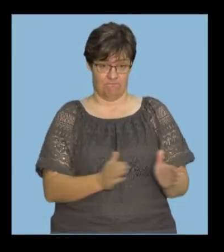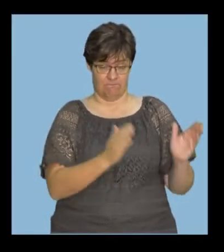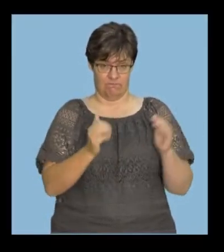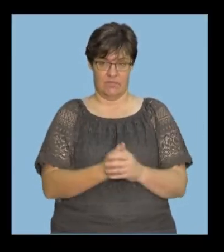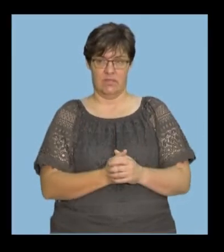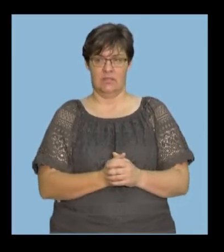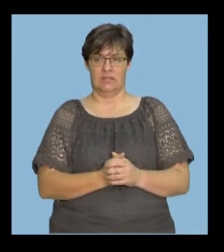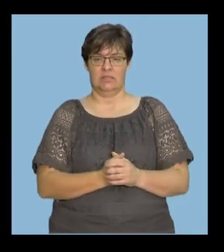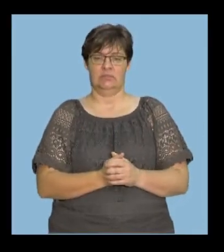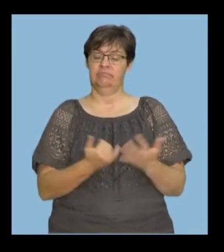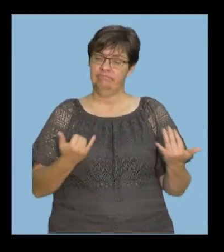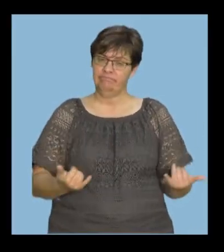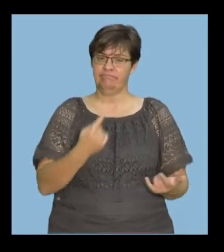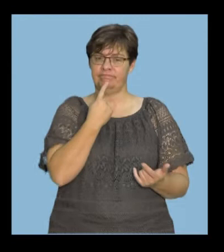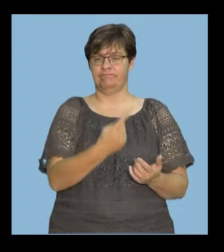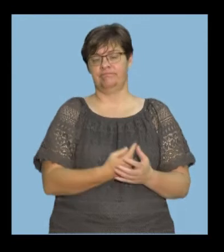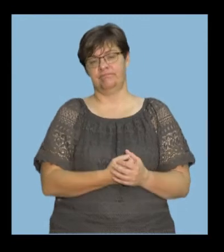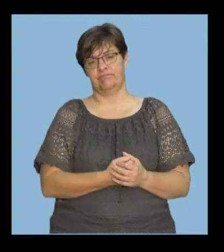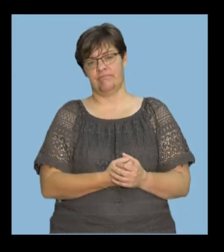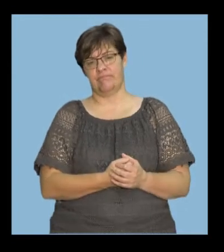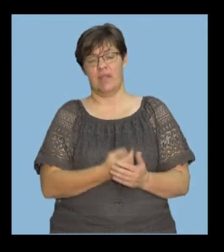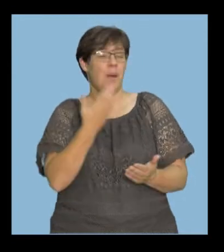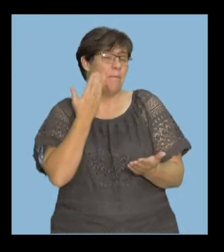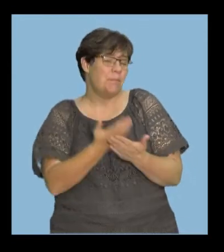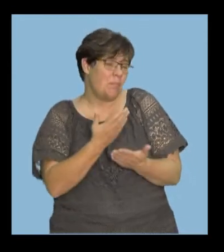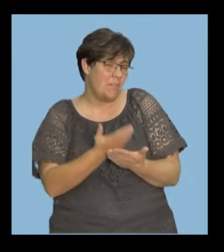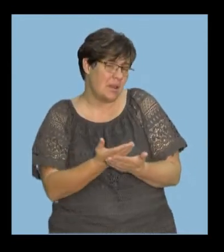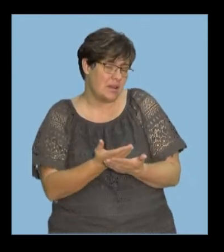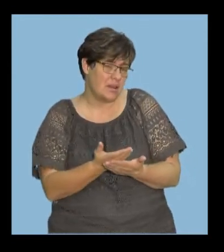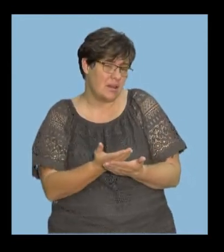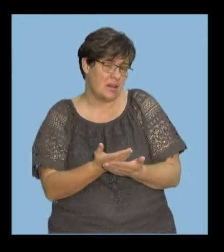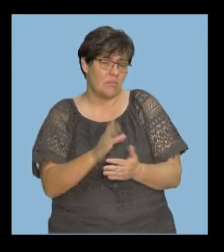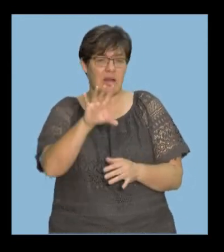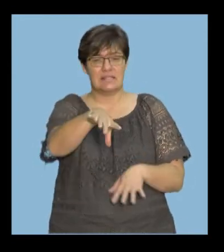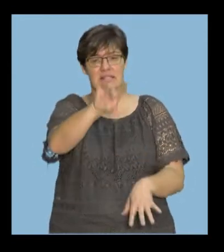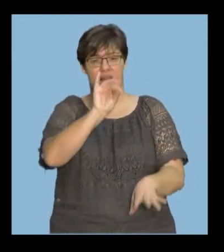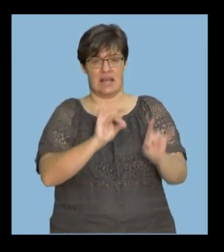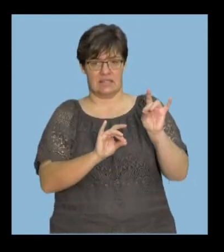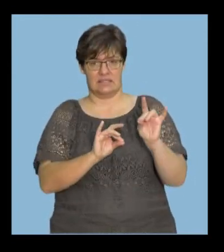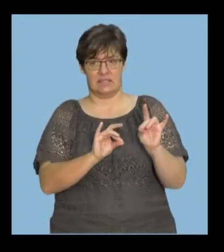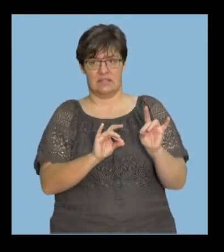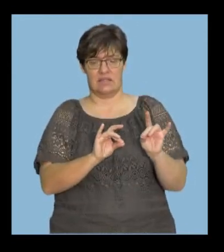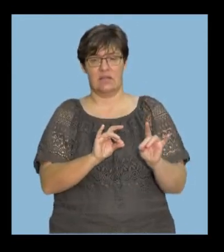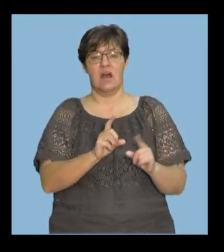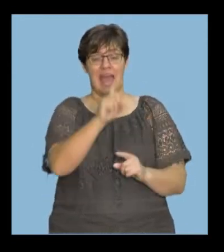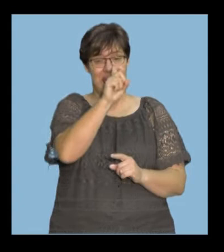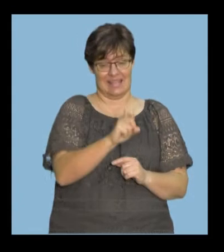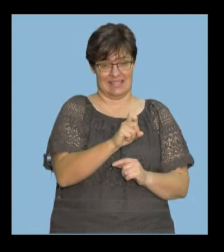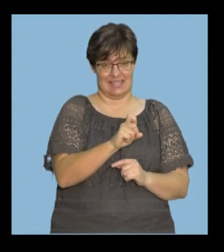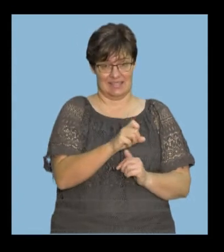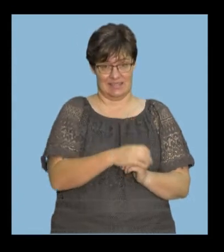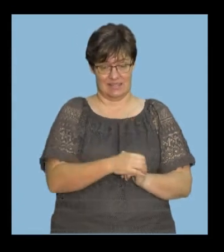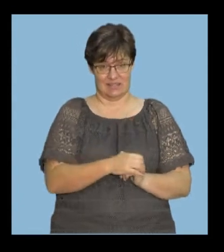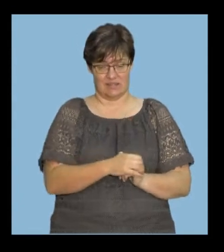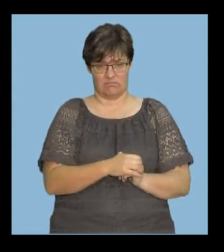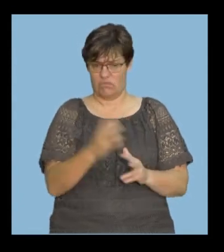move on. We've got that. We could say to ourselves, what is the probability of selecting an element from